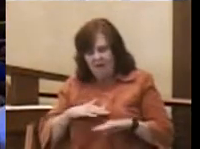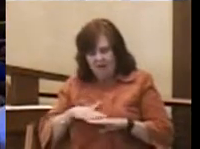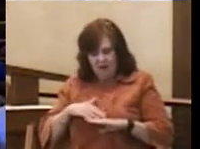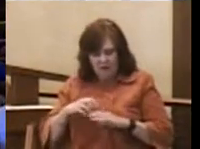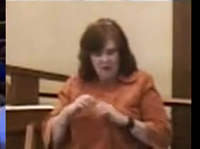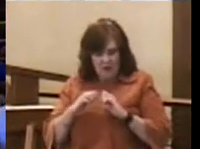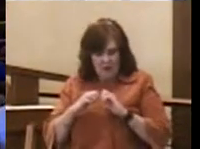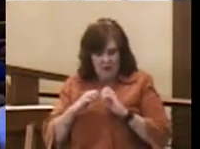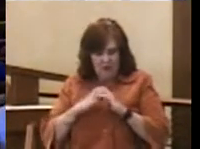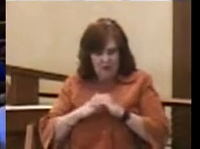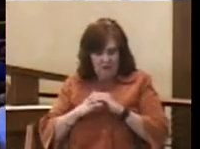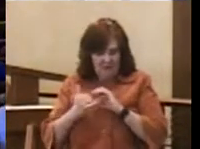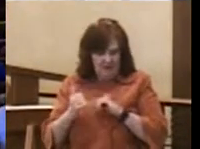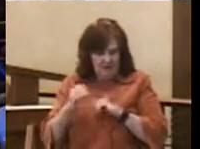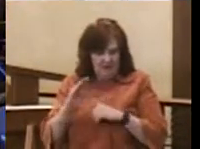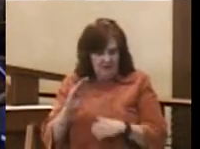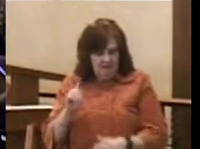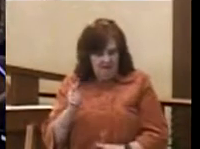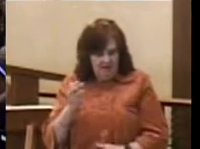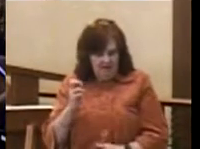worship now by our Bethel ringers.